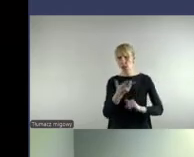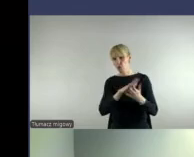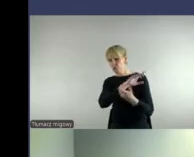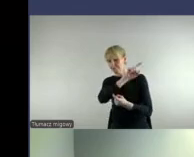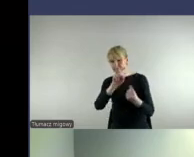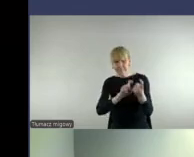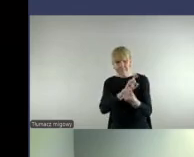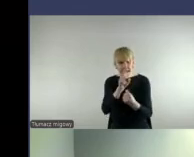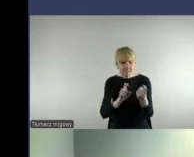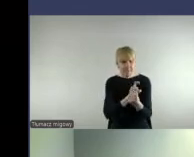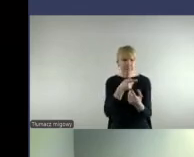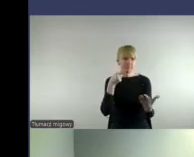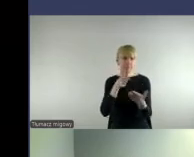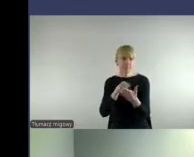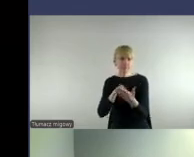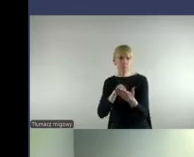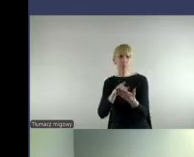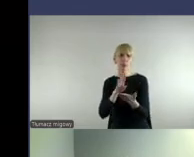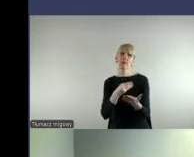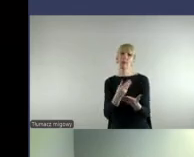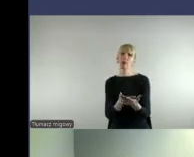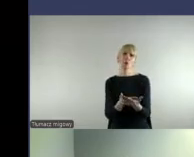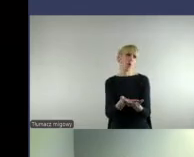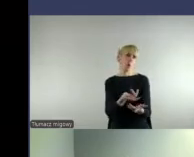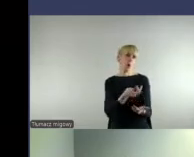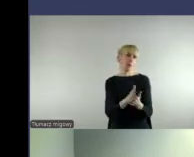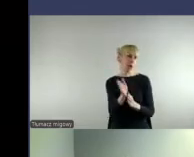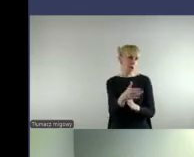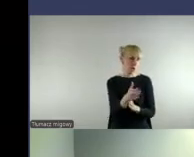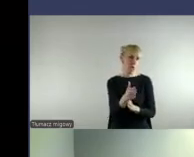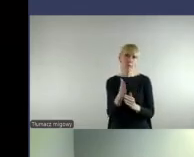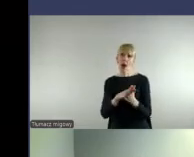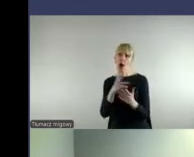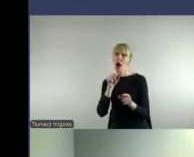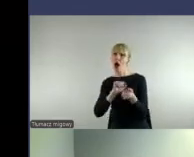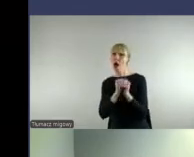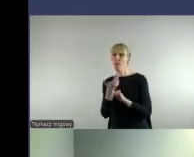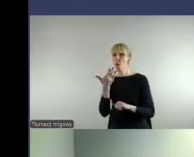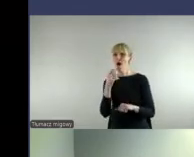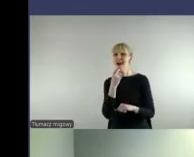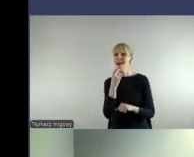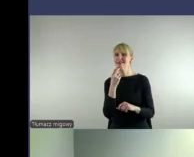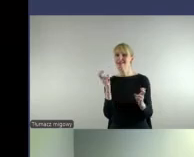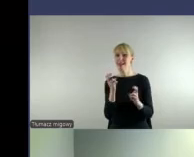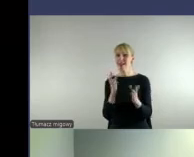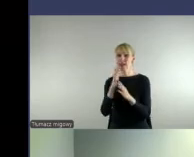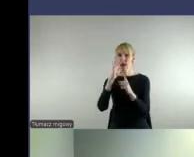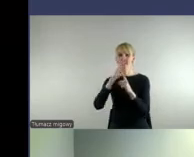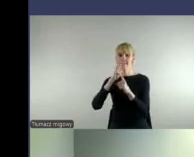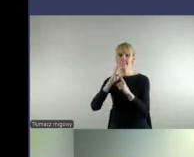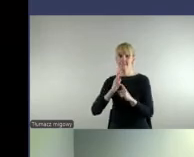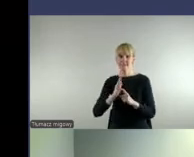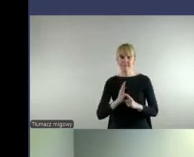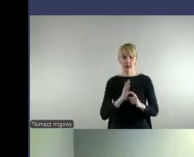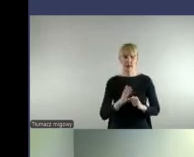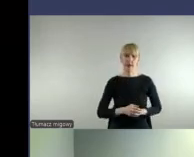farming. Bardu is the place where I lived. It's an inland high altitude community with a very strong military presence.